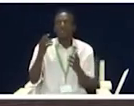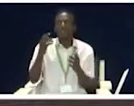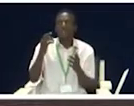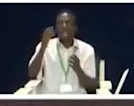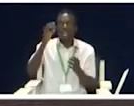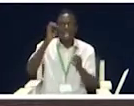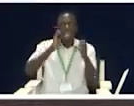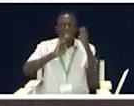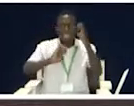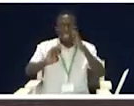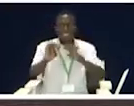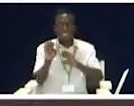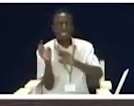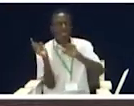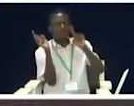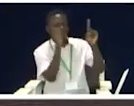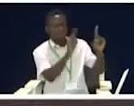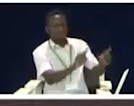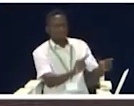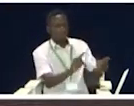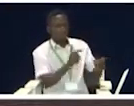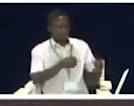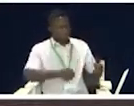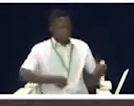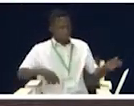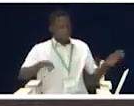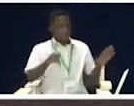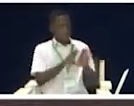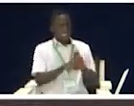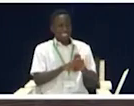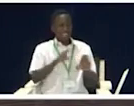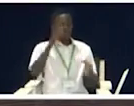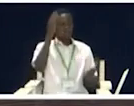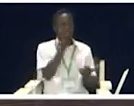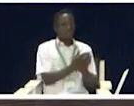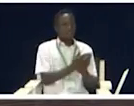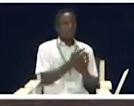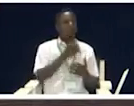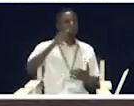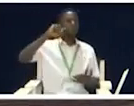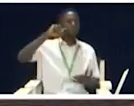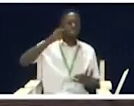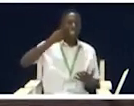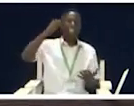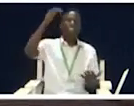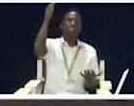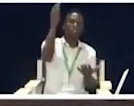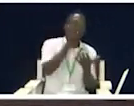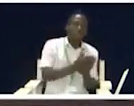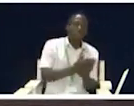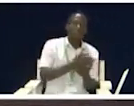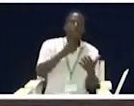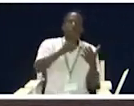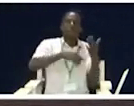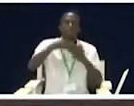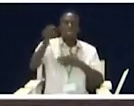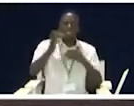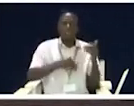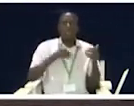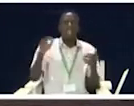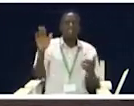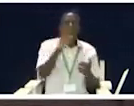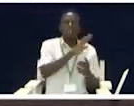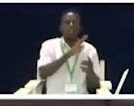and when he poured it in, barrenness ceased, bitterness ceased. In the name of Jesus, whatever your input will be